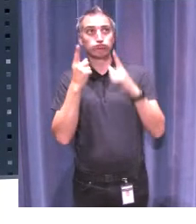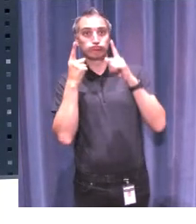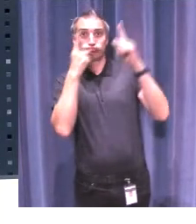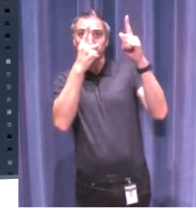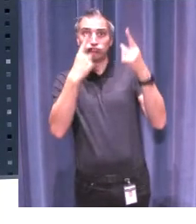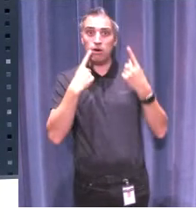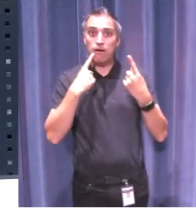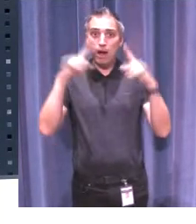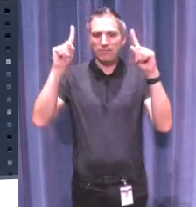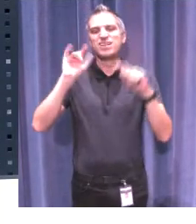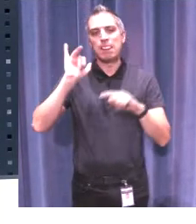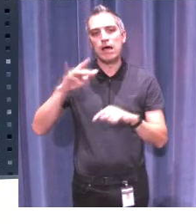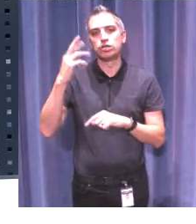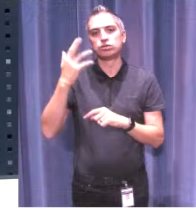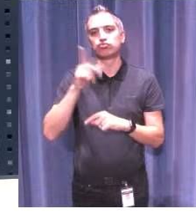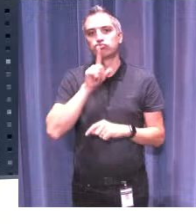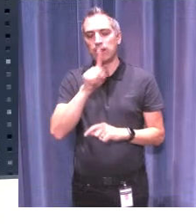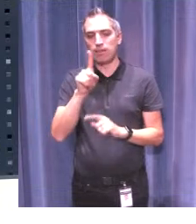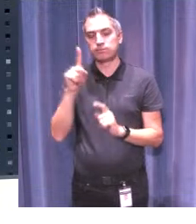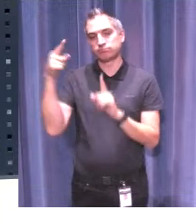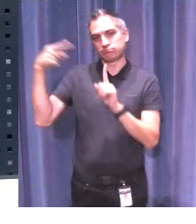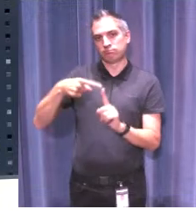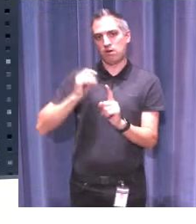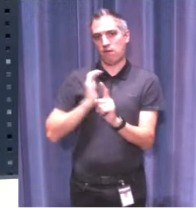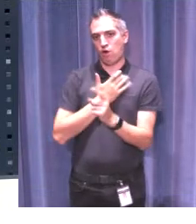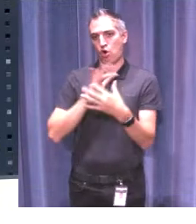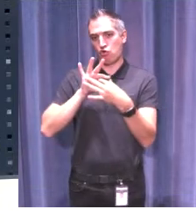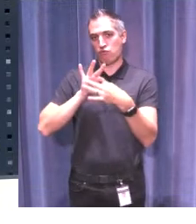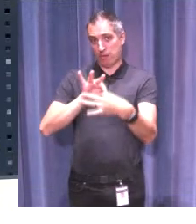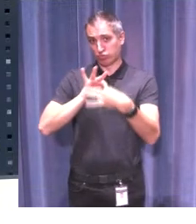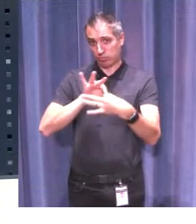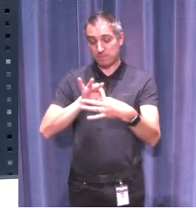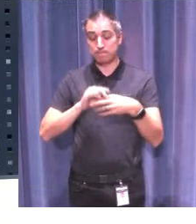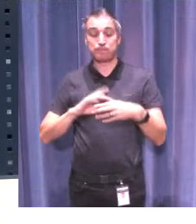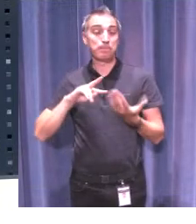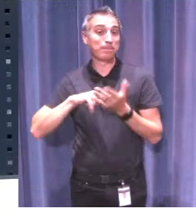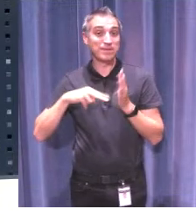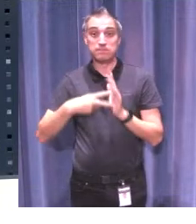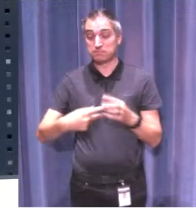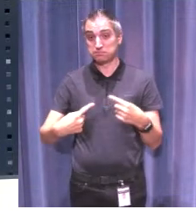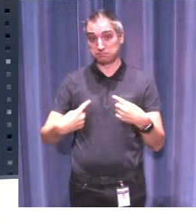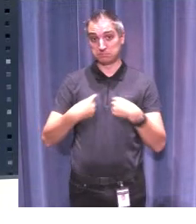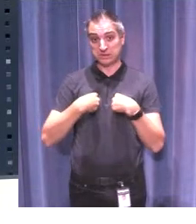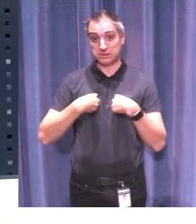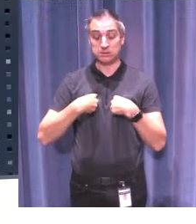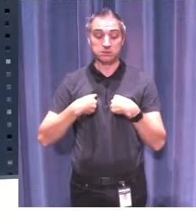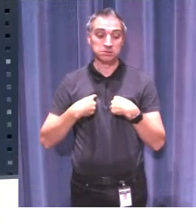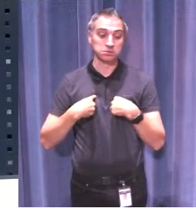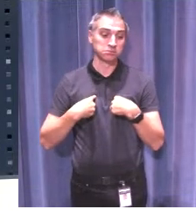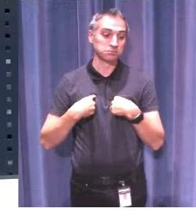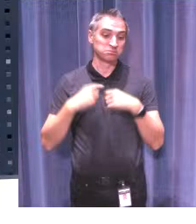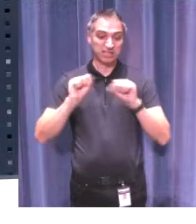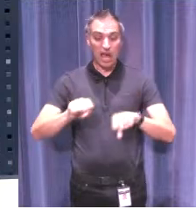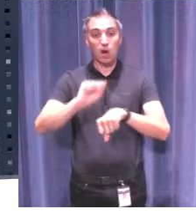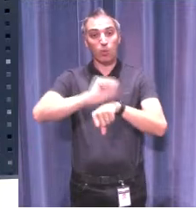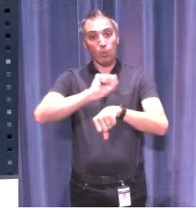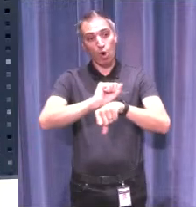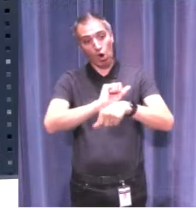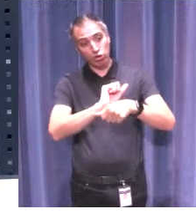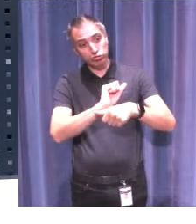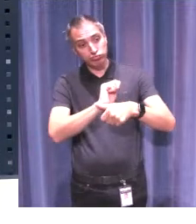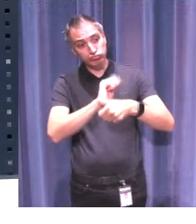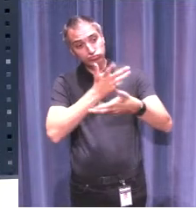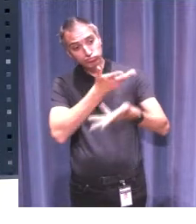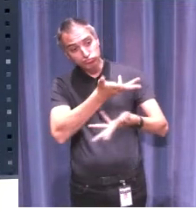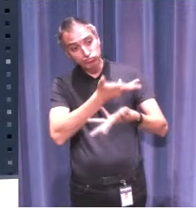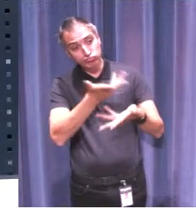really drives that relationship. It puts me in a position where I can work with those trustees,